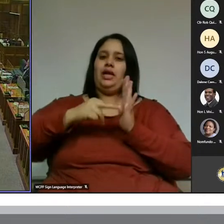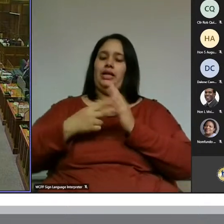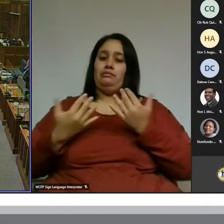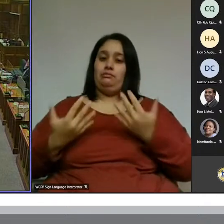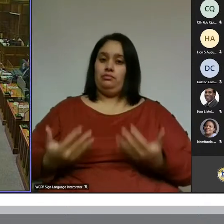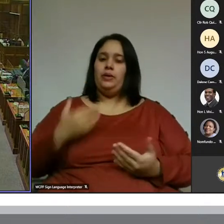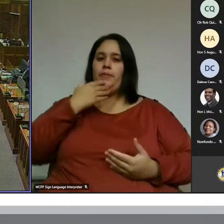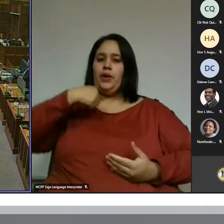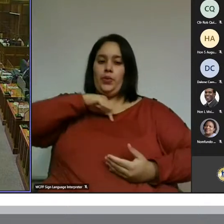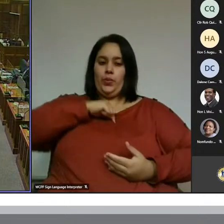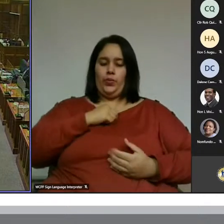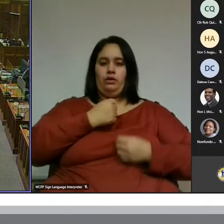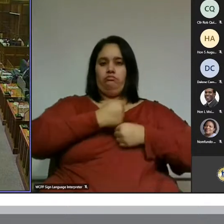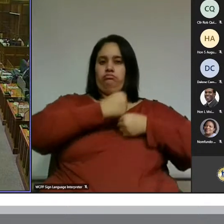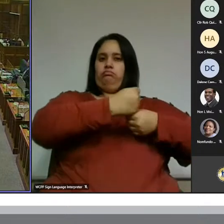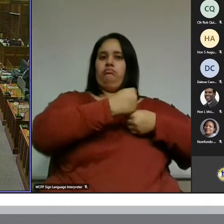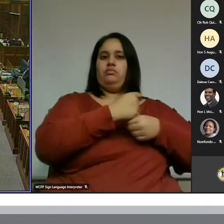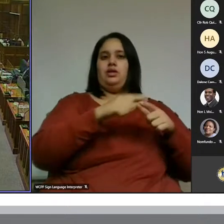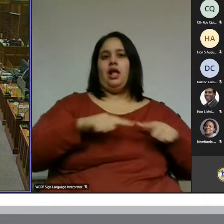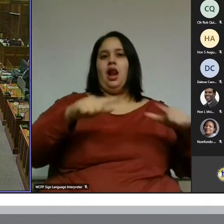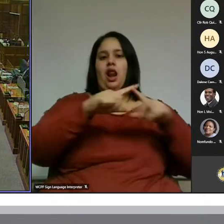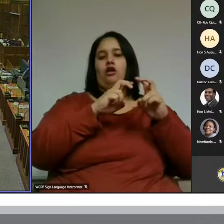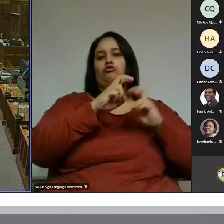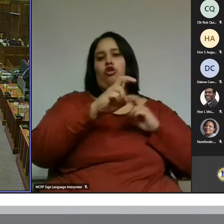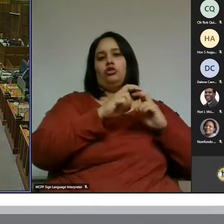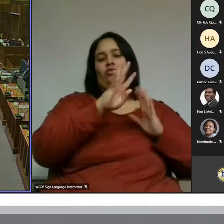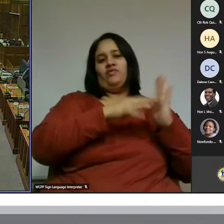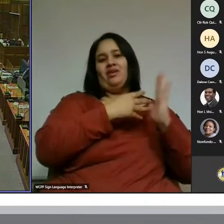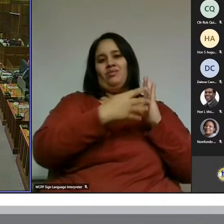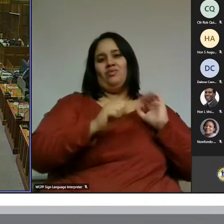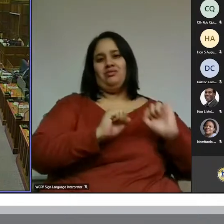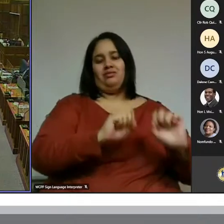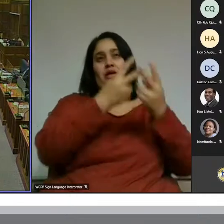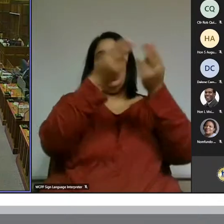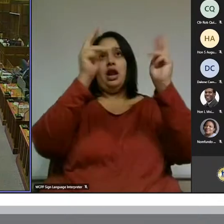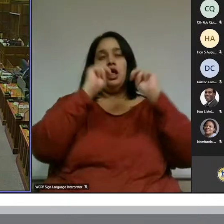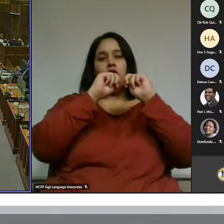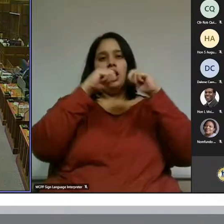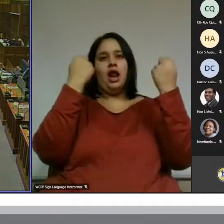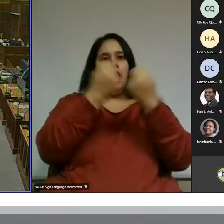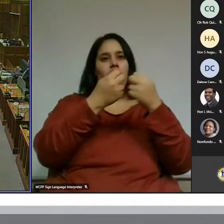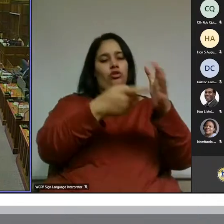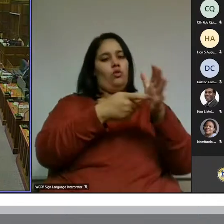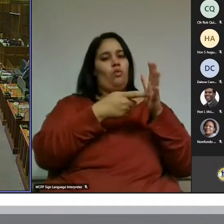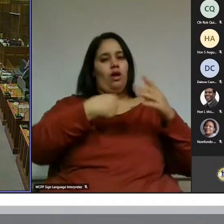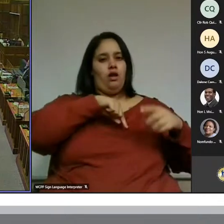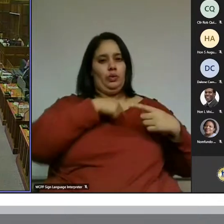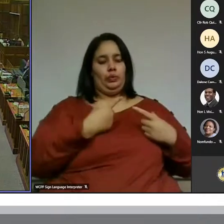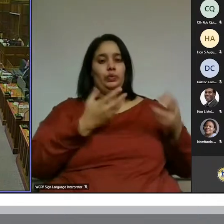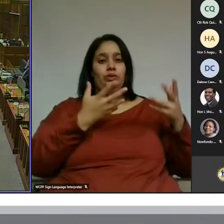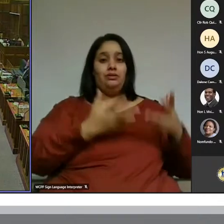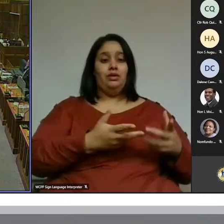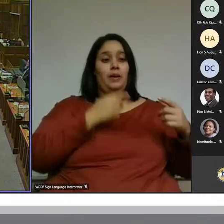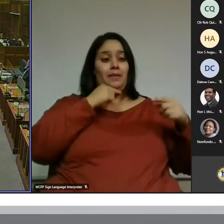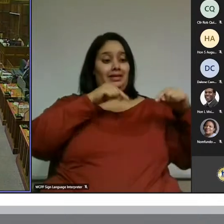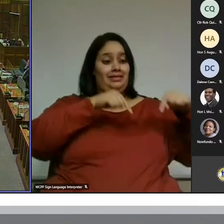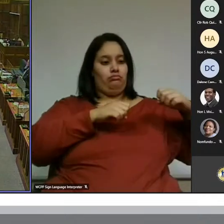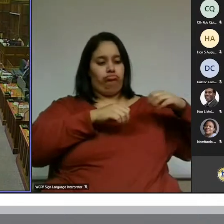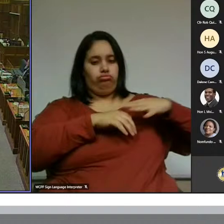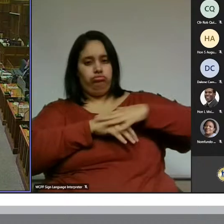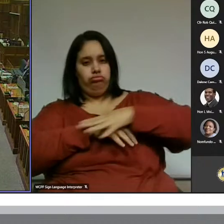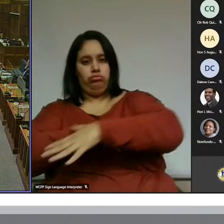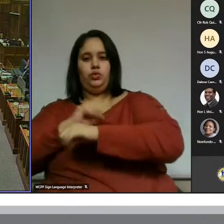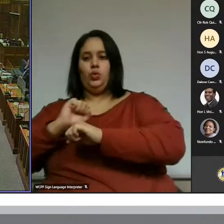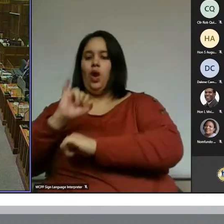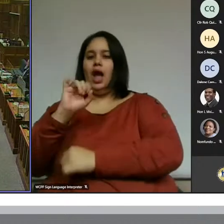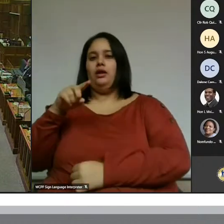the Provincial Land Transport Framework, which is a national requirement, and that feeds into documents like your